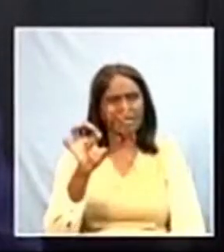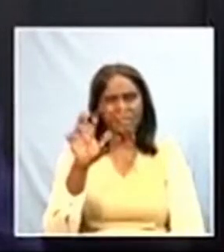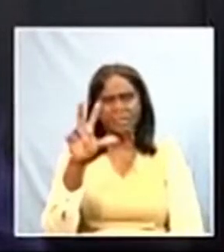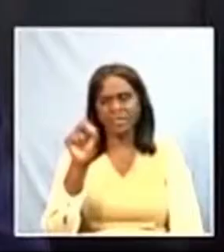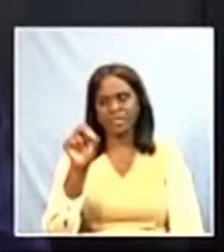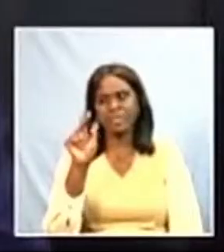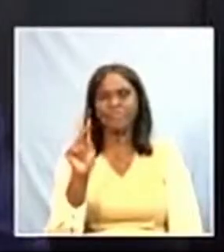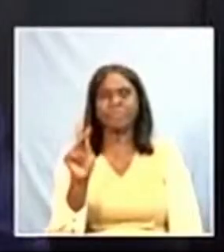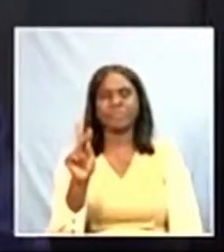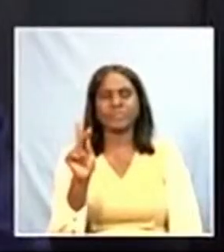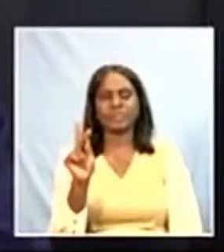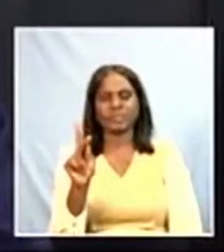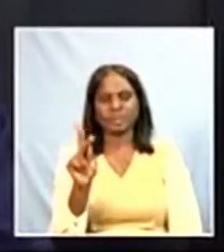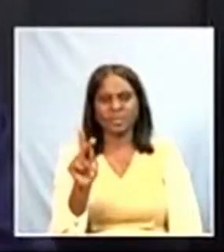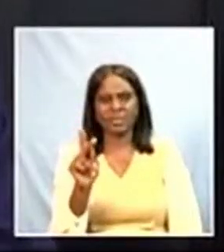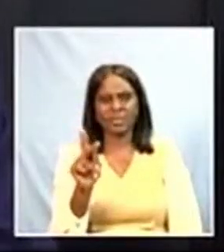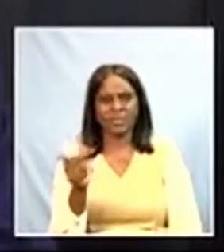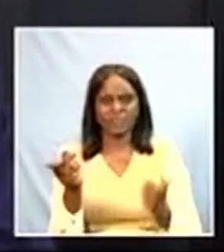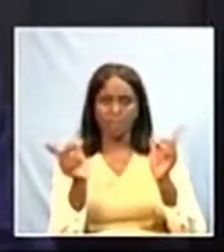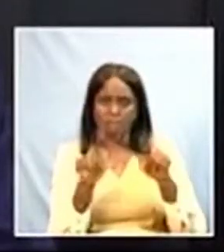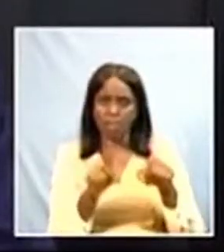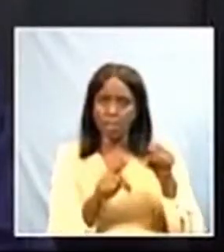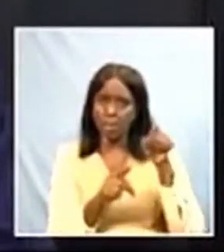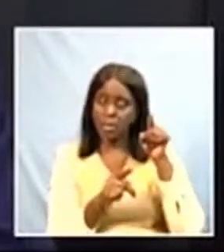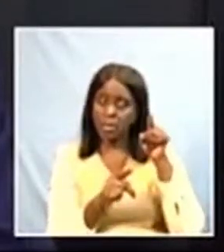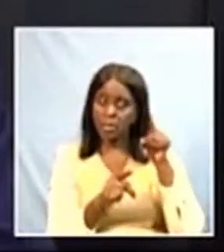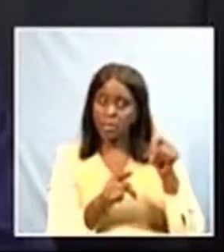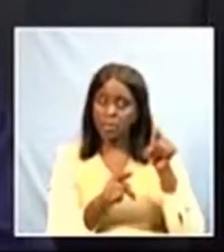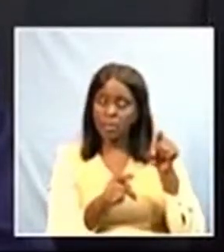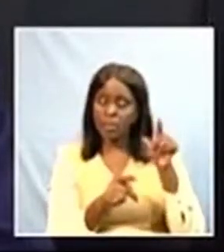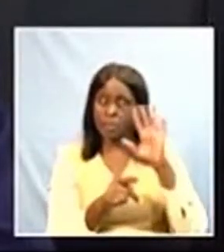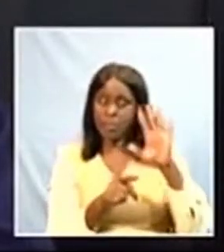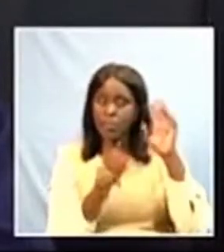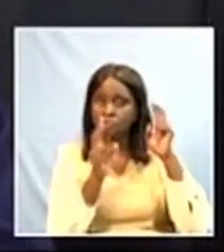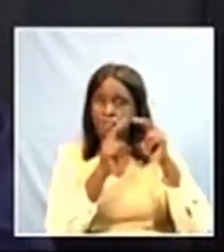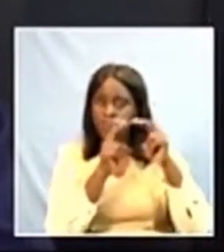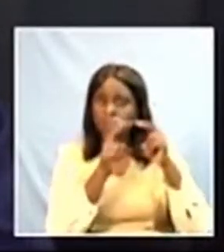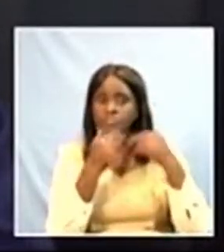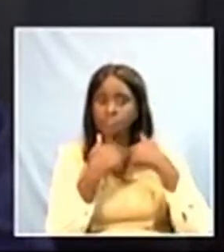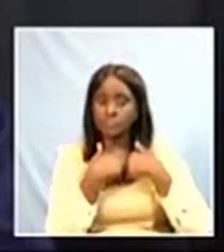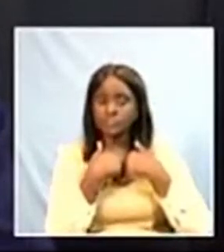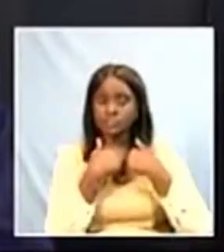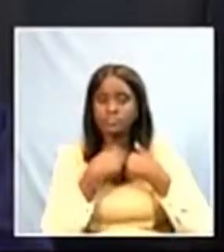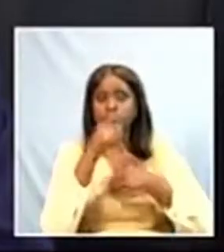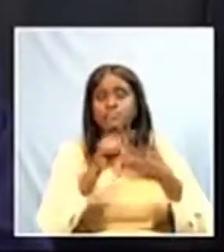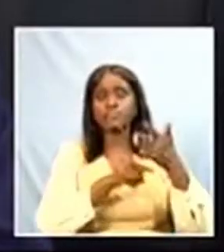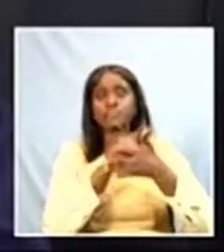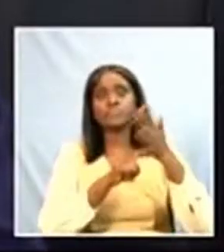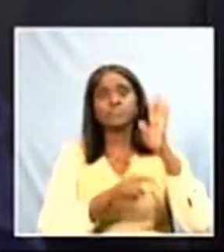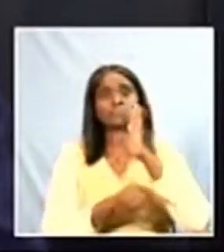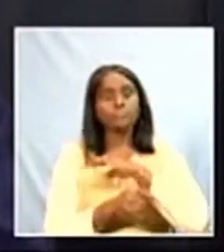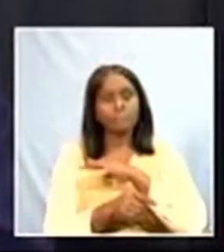8,930 kwacha when his contract has been terminated.